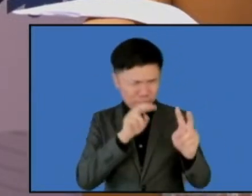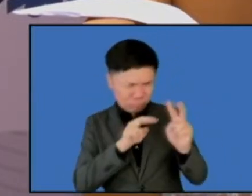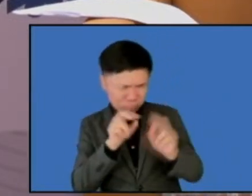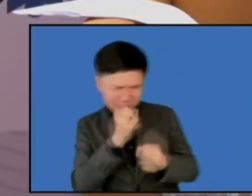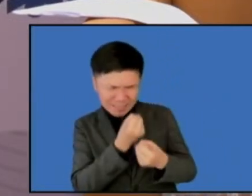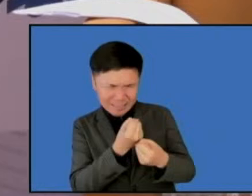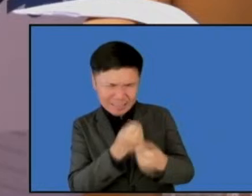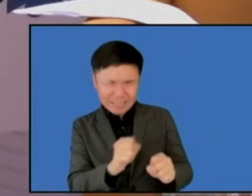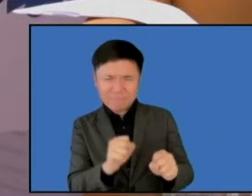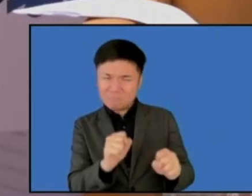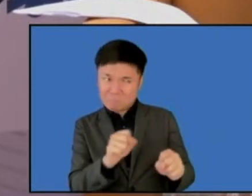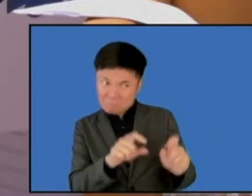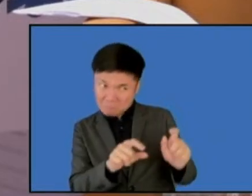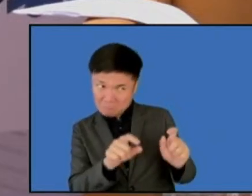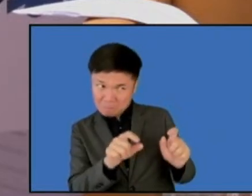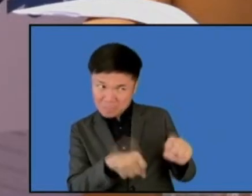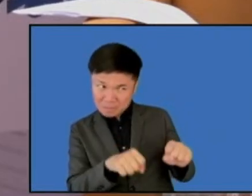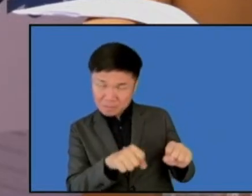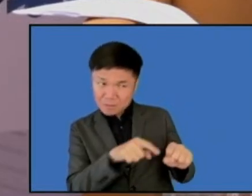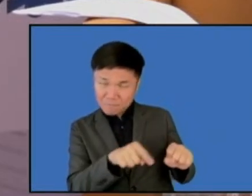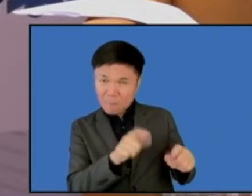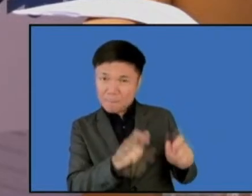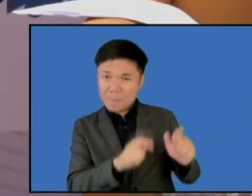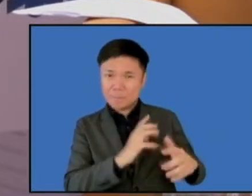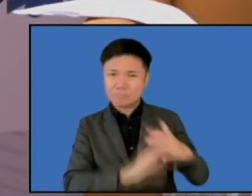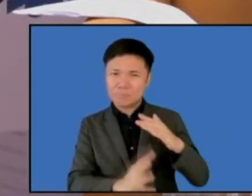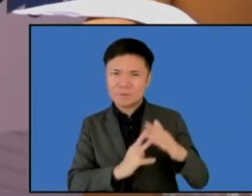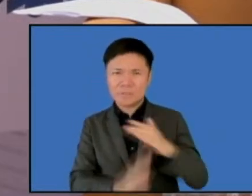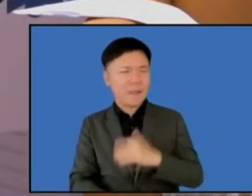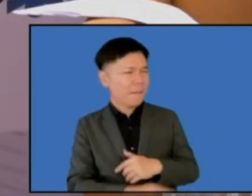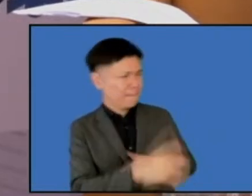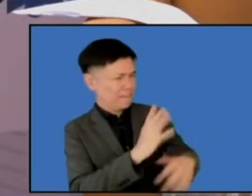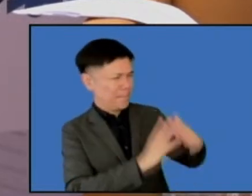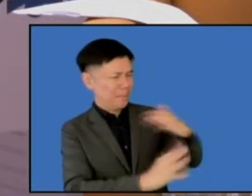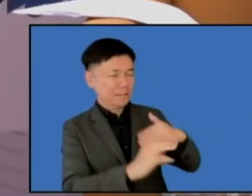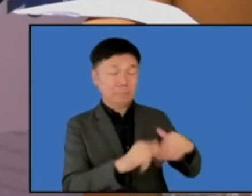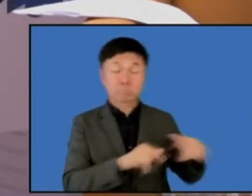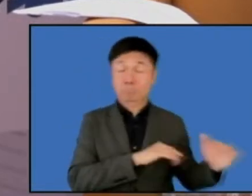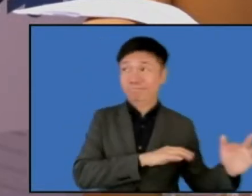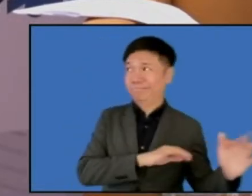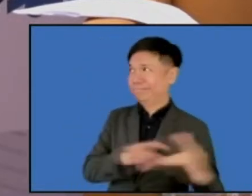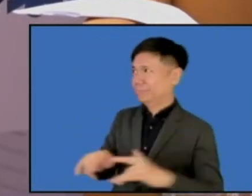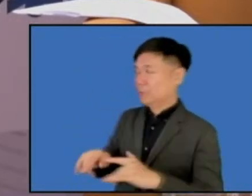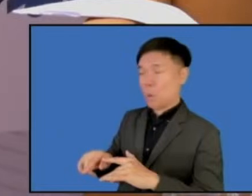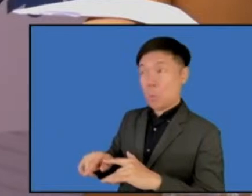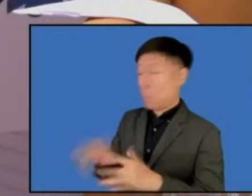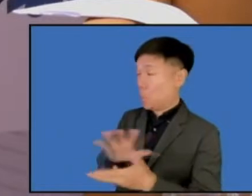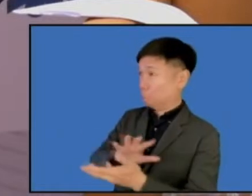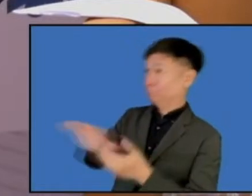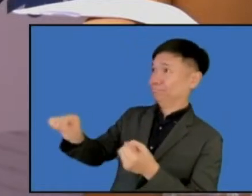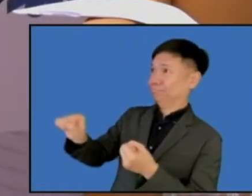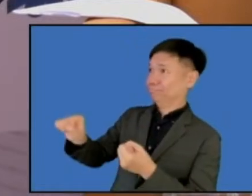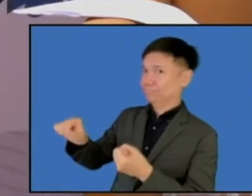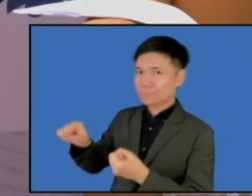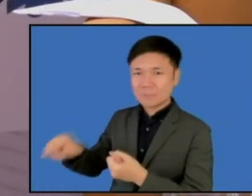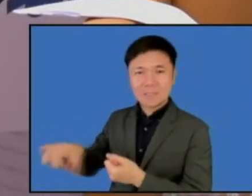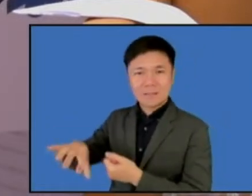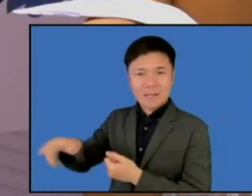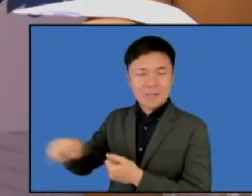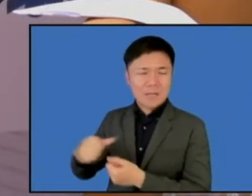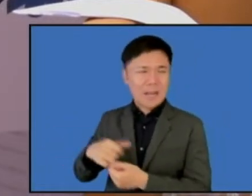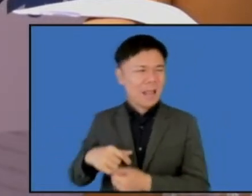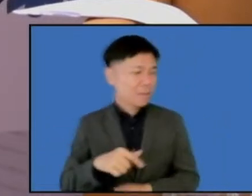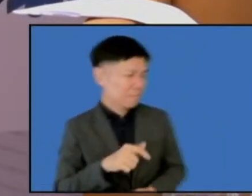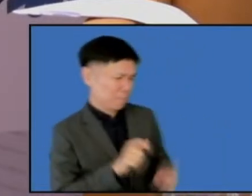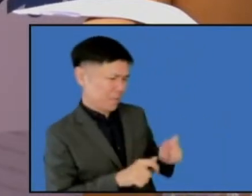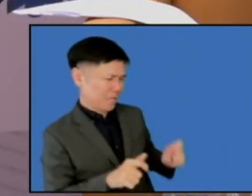about migration, portraying migrants as a national security threat on one side and citizens as potential victims